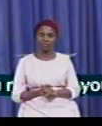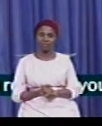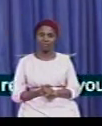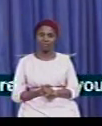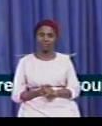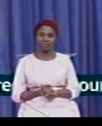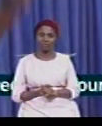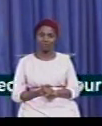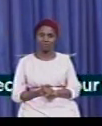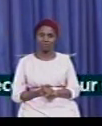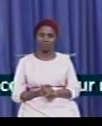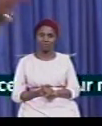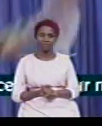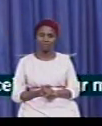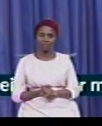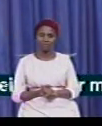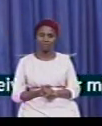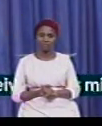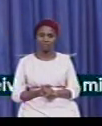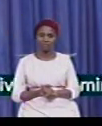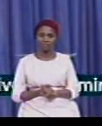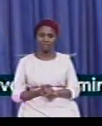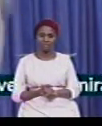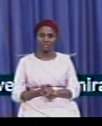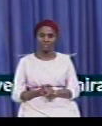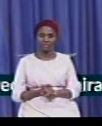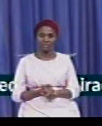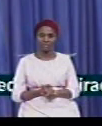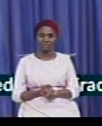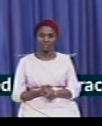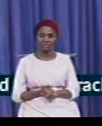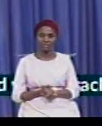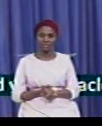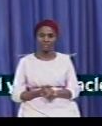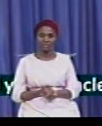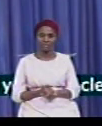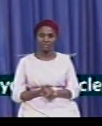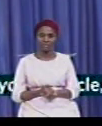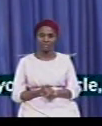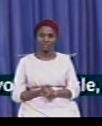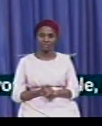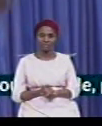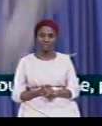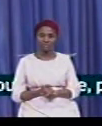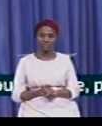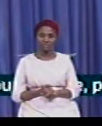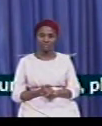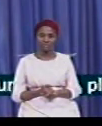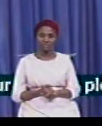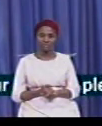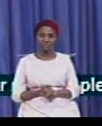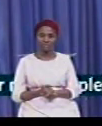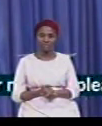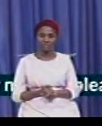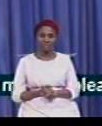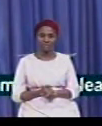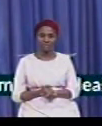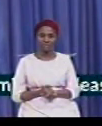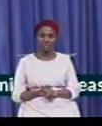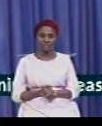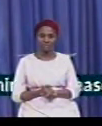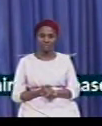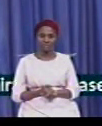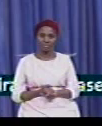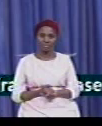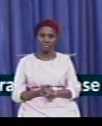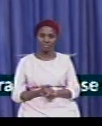omi. Wonhu makọ hospital. Makọ akawe hospital. Wo mantumi anka ntam se pompo na ebo anase dan na ya wo. Na so